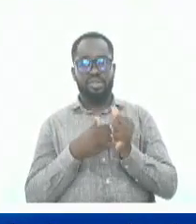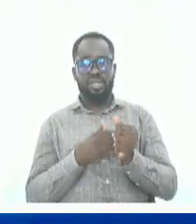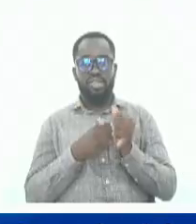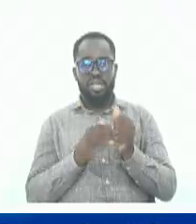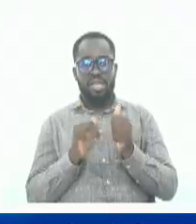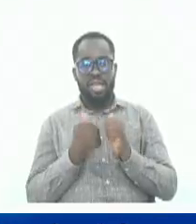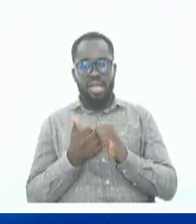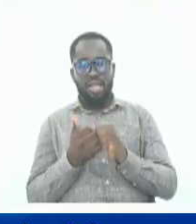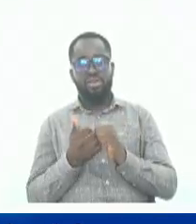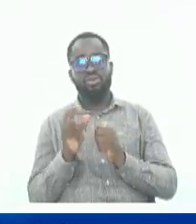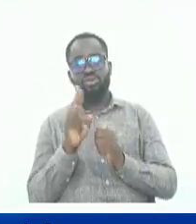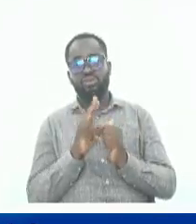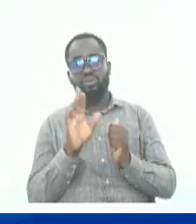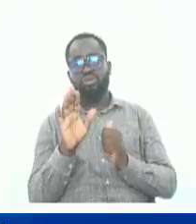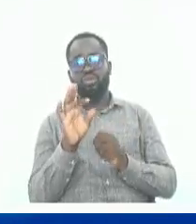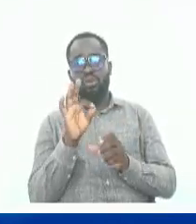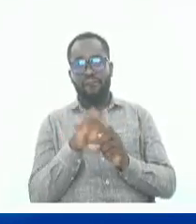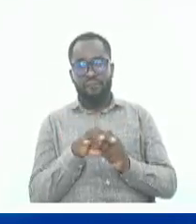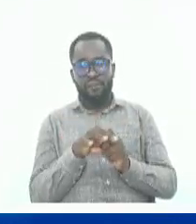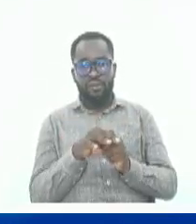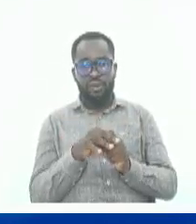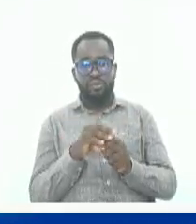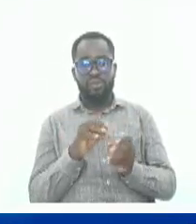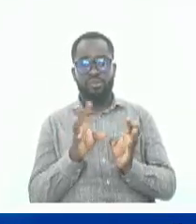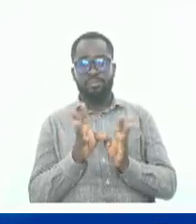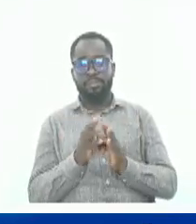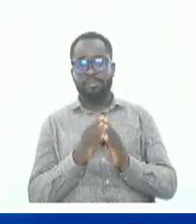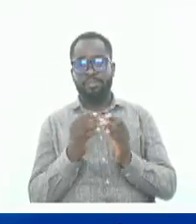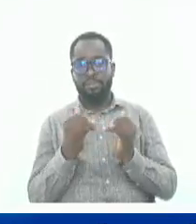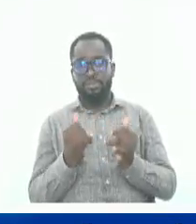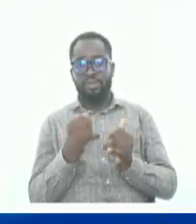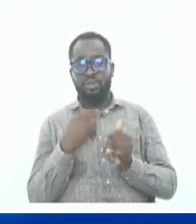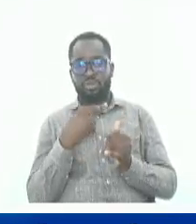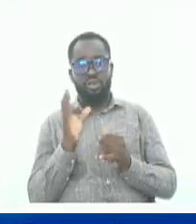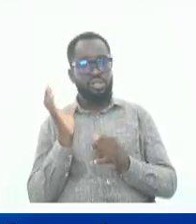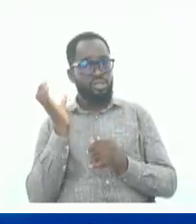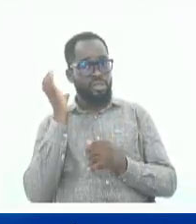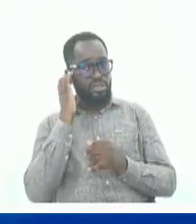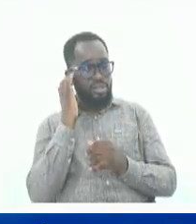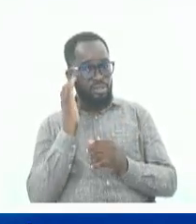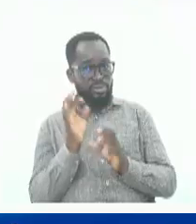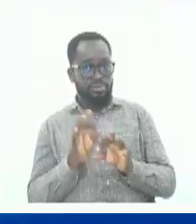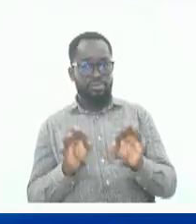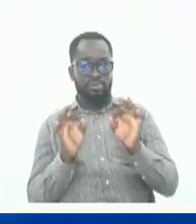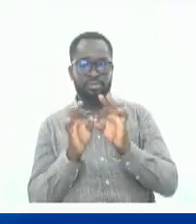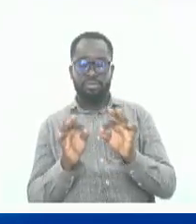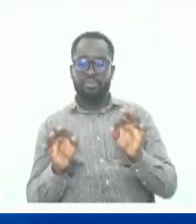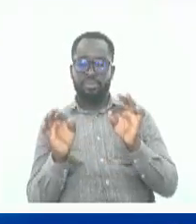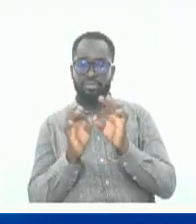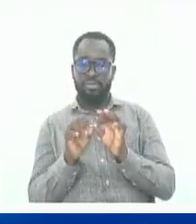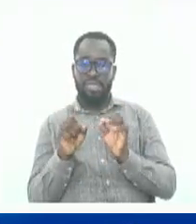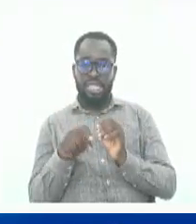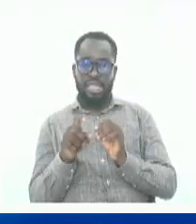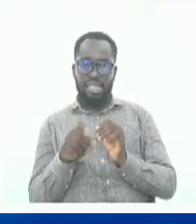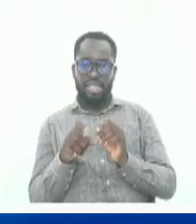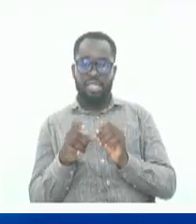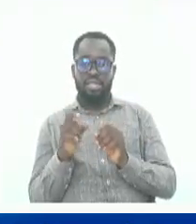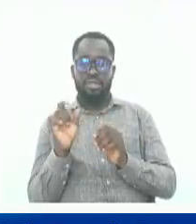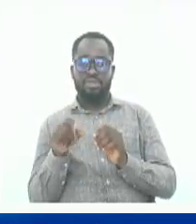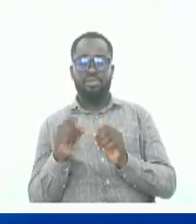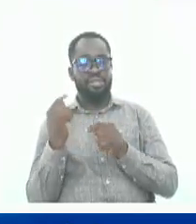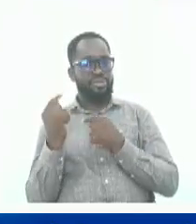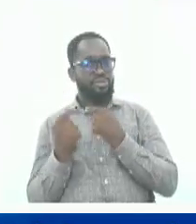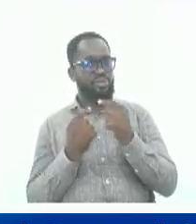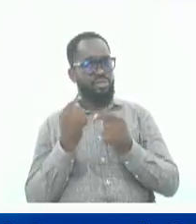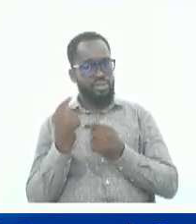how to effectively use your votes at this meeting so that your voice is heard on critical resolutions that need to be